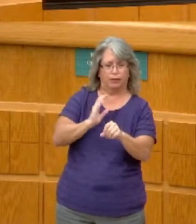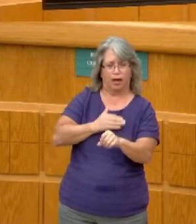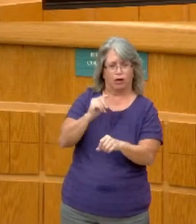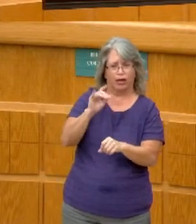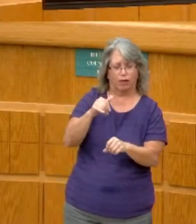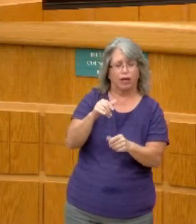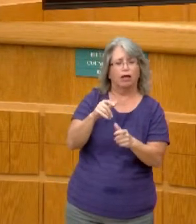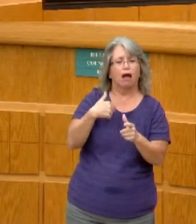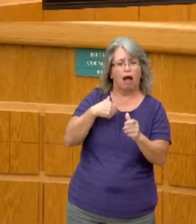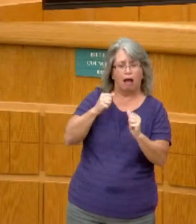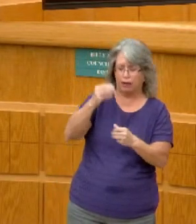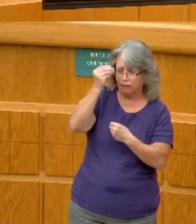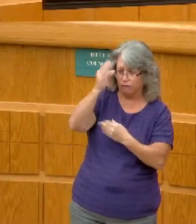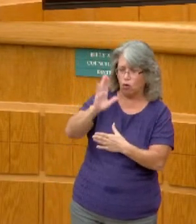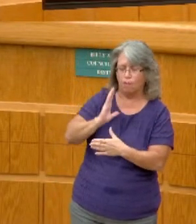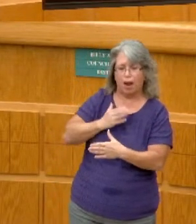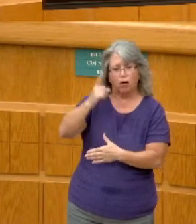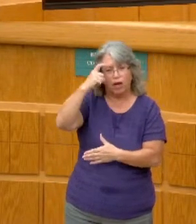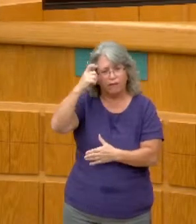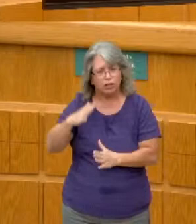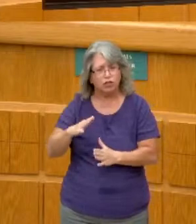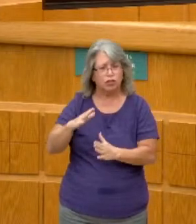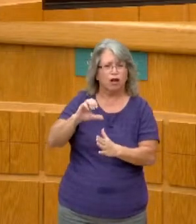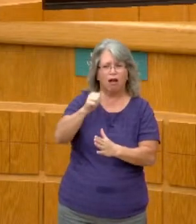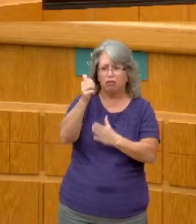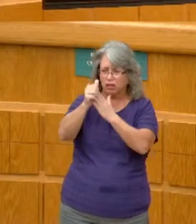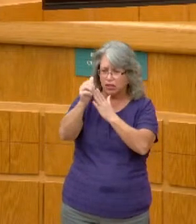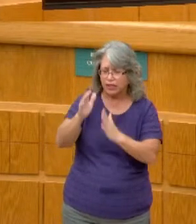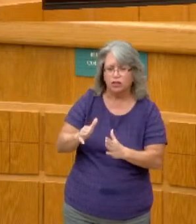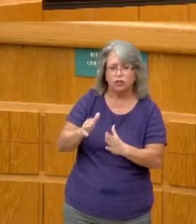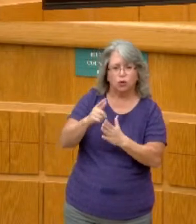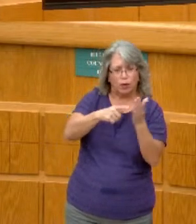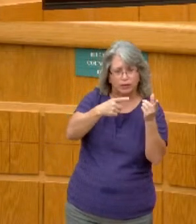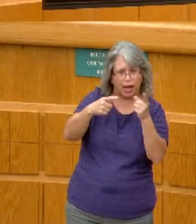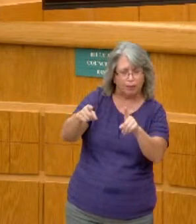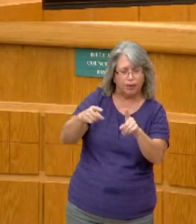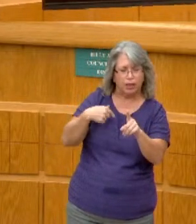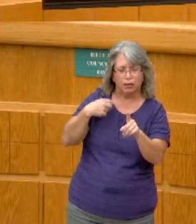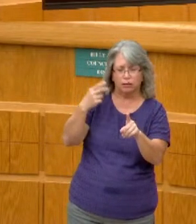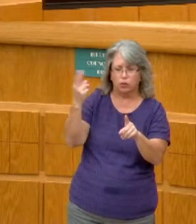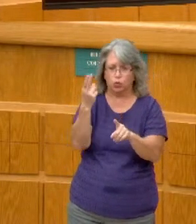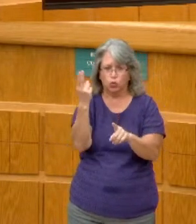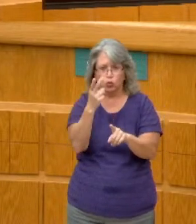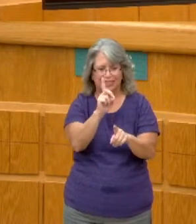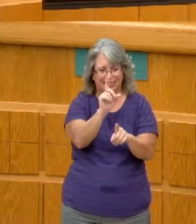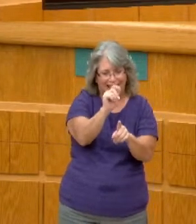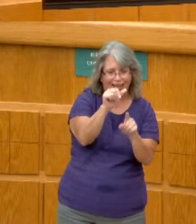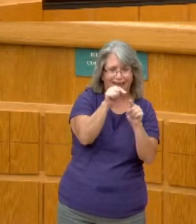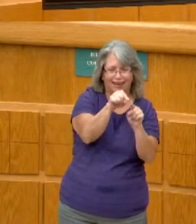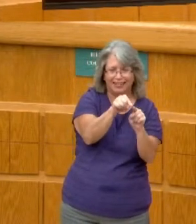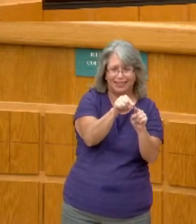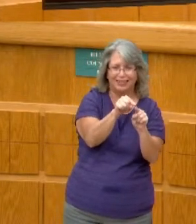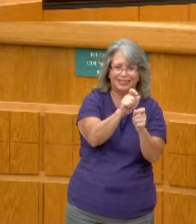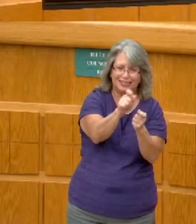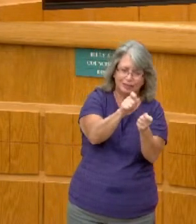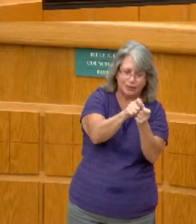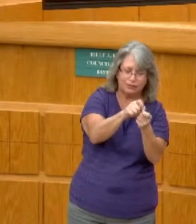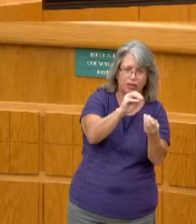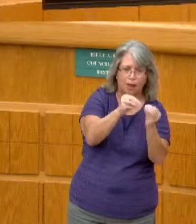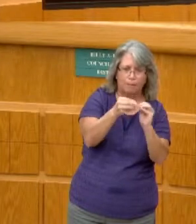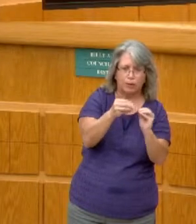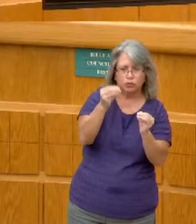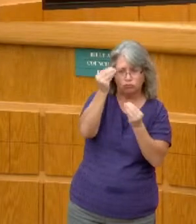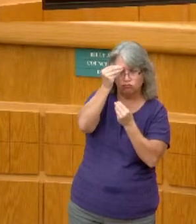and let him know what's happening by using data so that we can drive good decision making and absolutely share with him